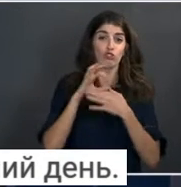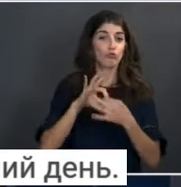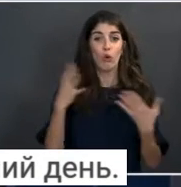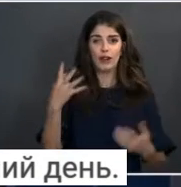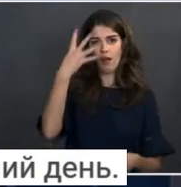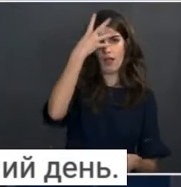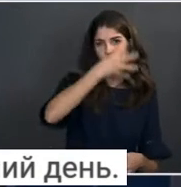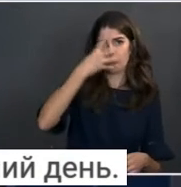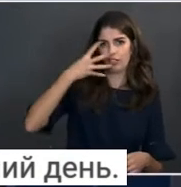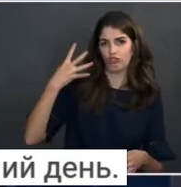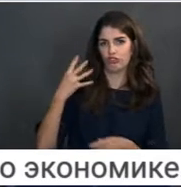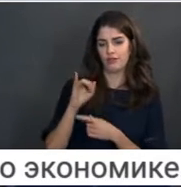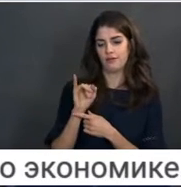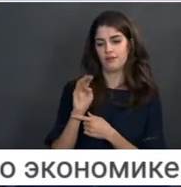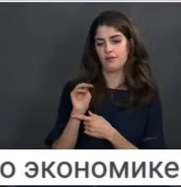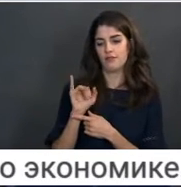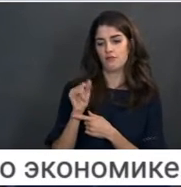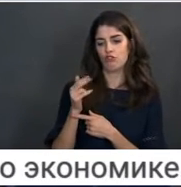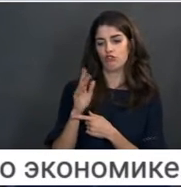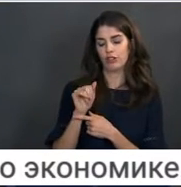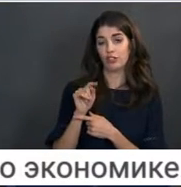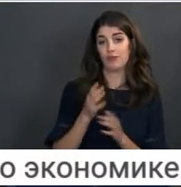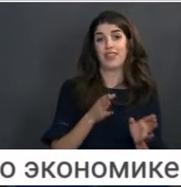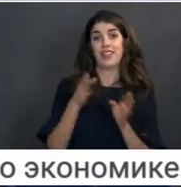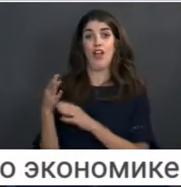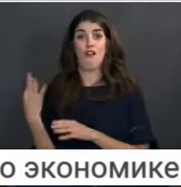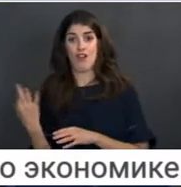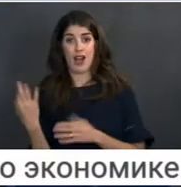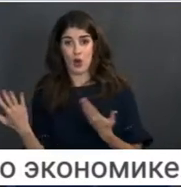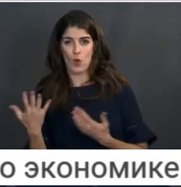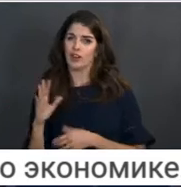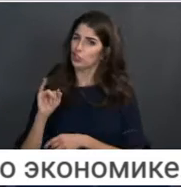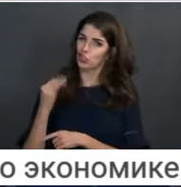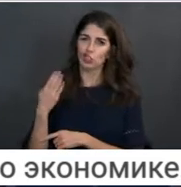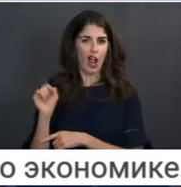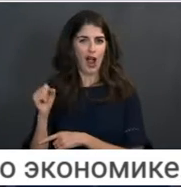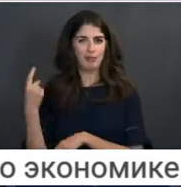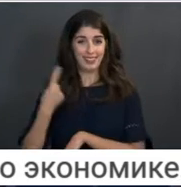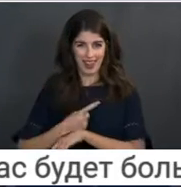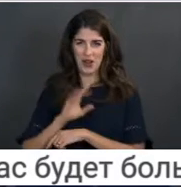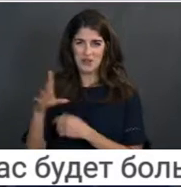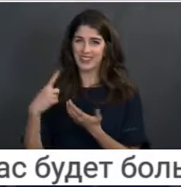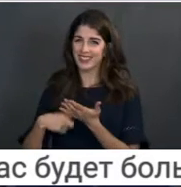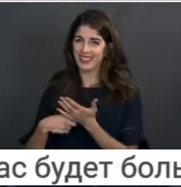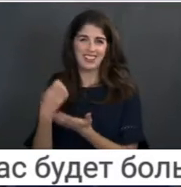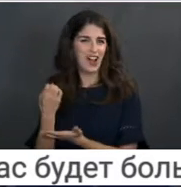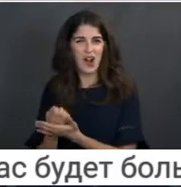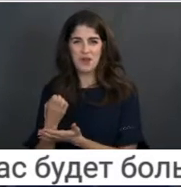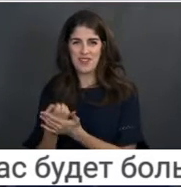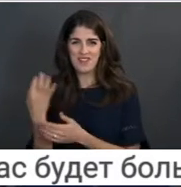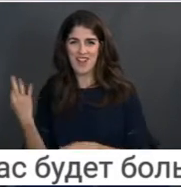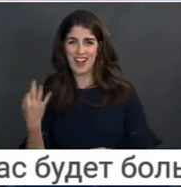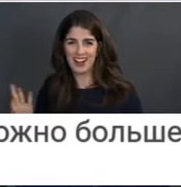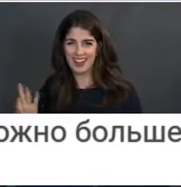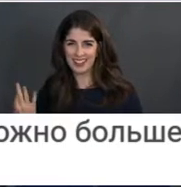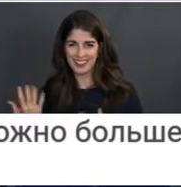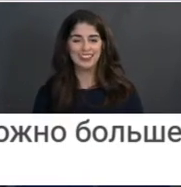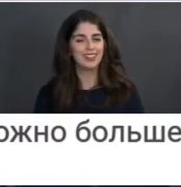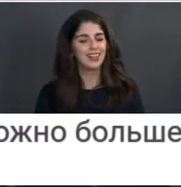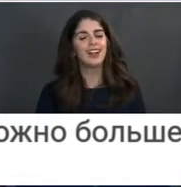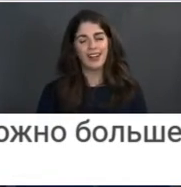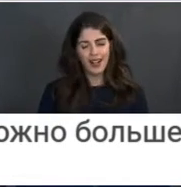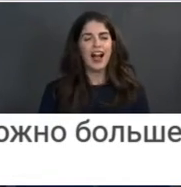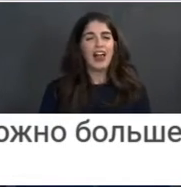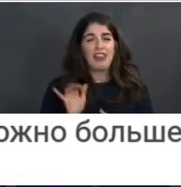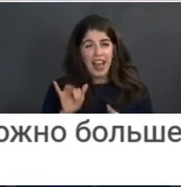Friday is, of course, Jobs Day, and the president will deliver remarks about the economy. We'll have hopefully more over the next couple of days, but we wanted